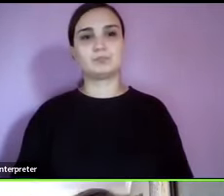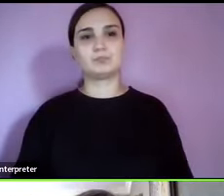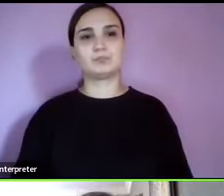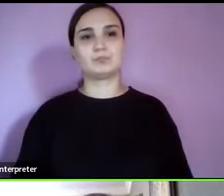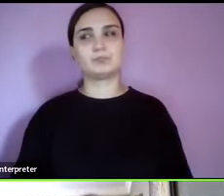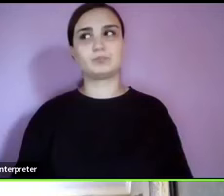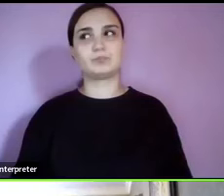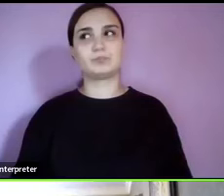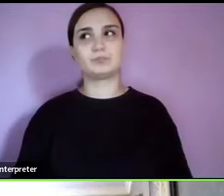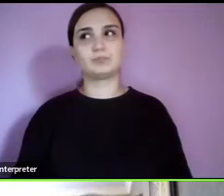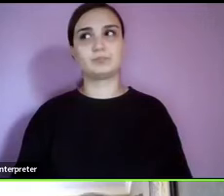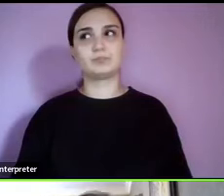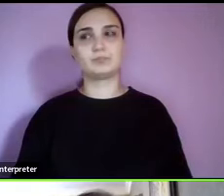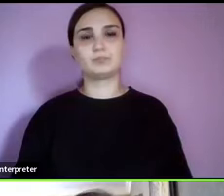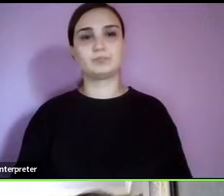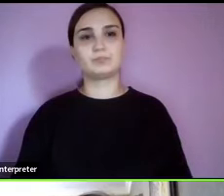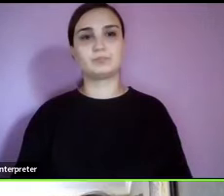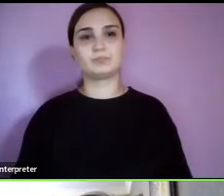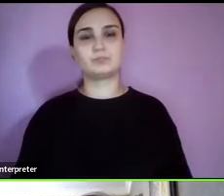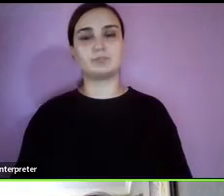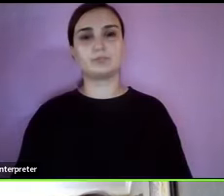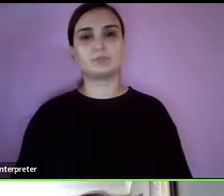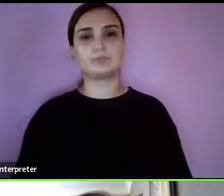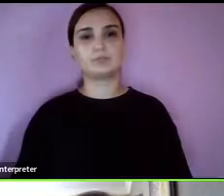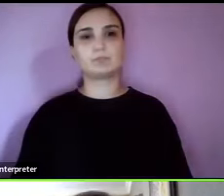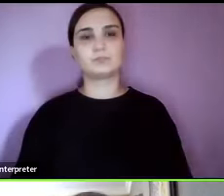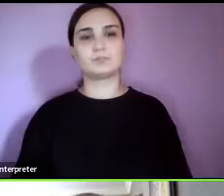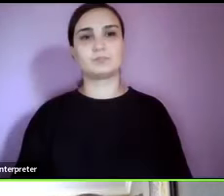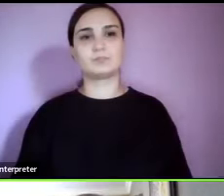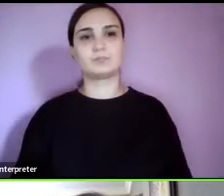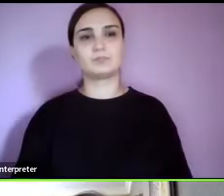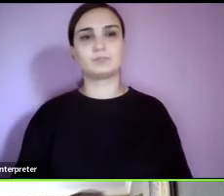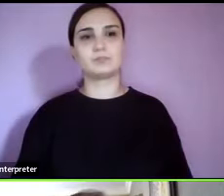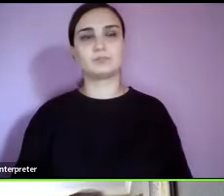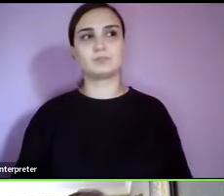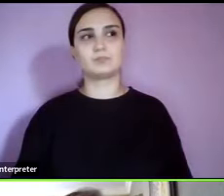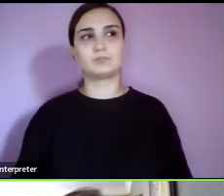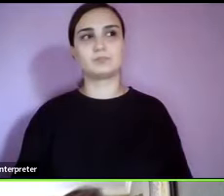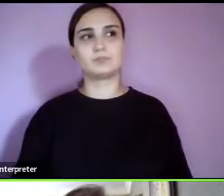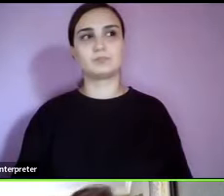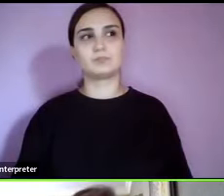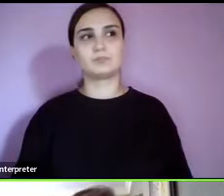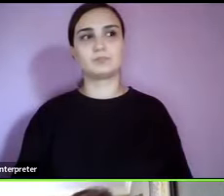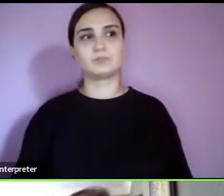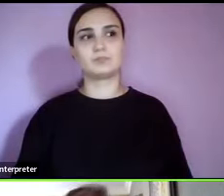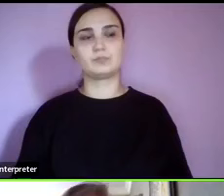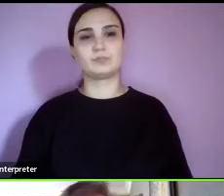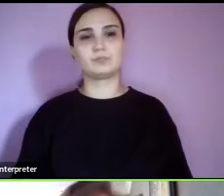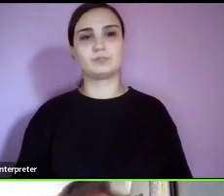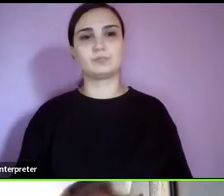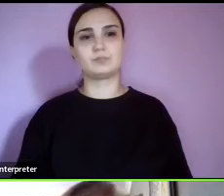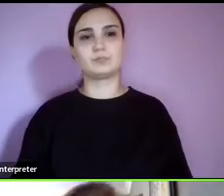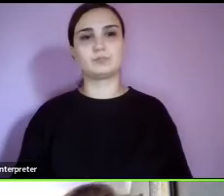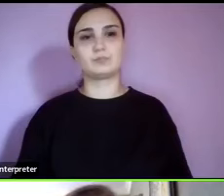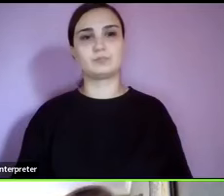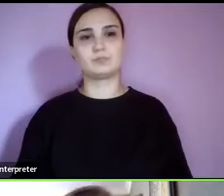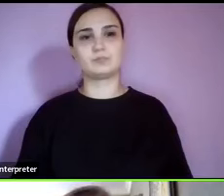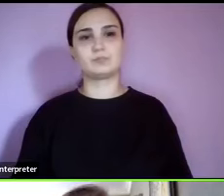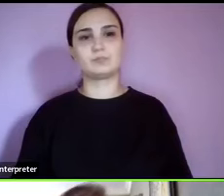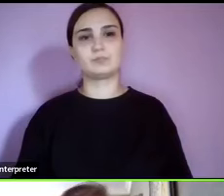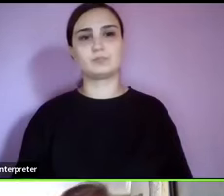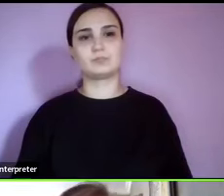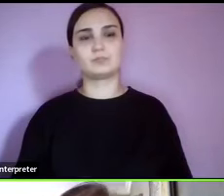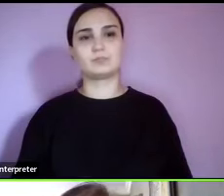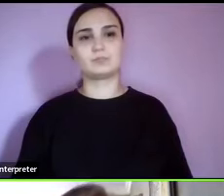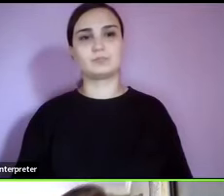in return to school. There are two other sort of primary issues that we see. One is concerns about